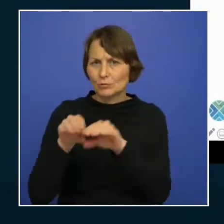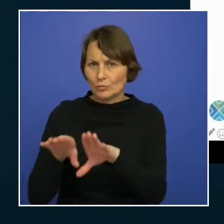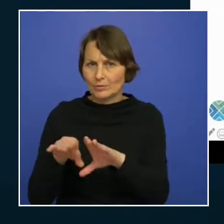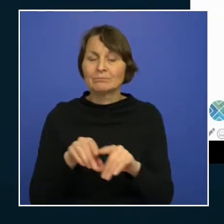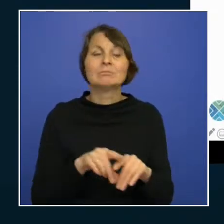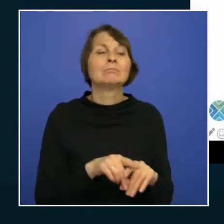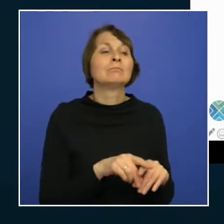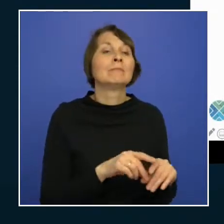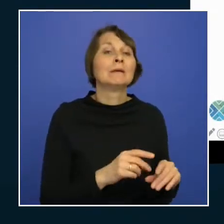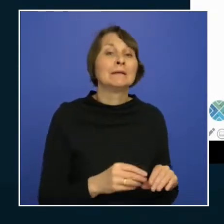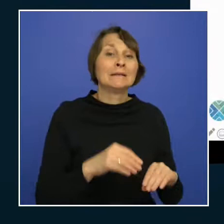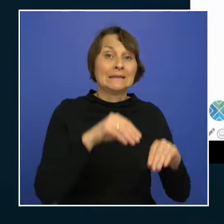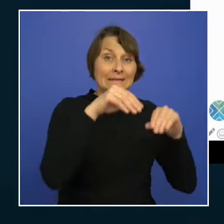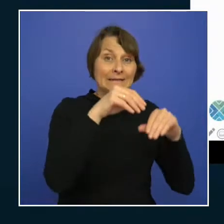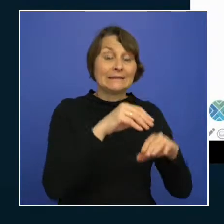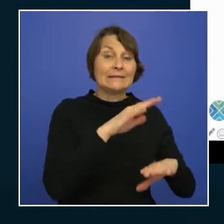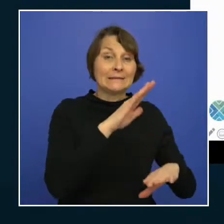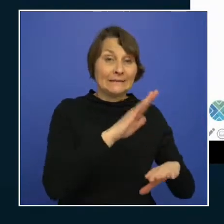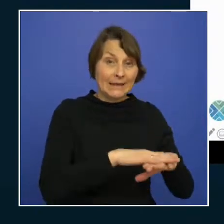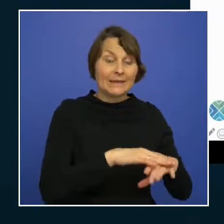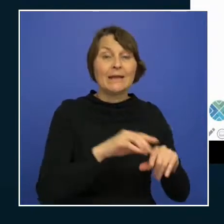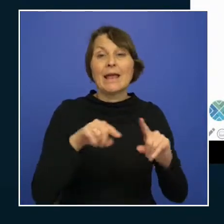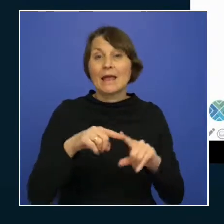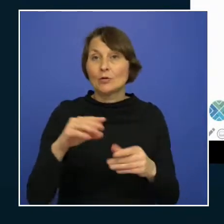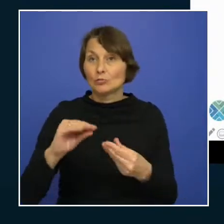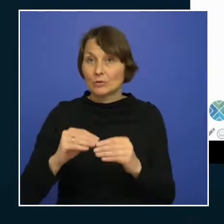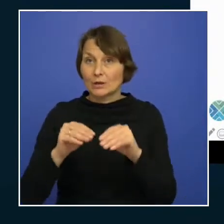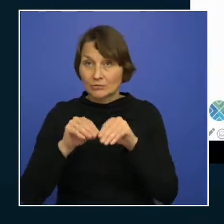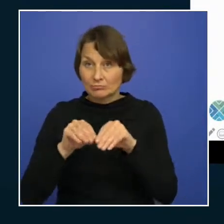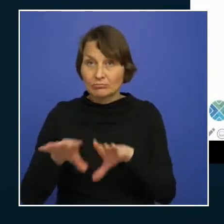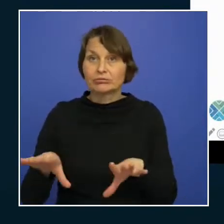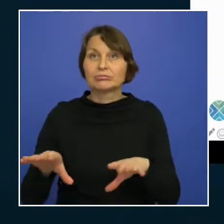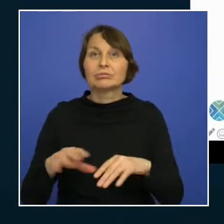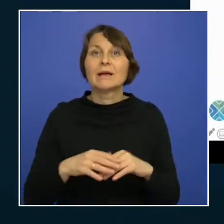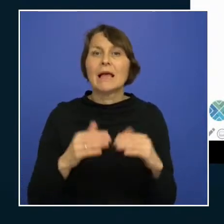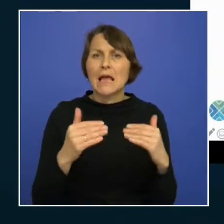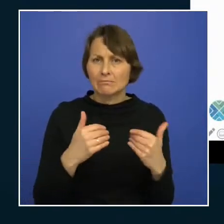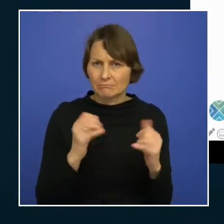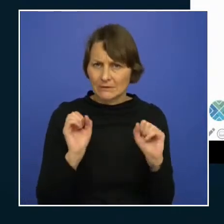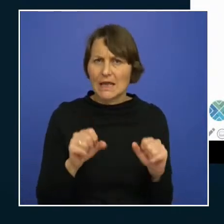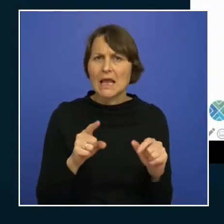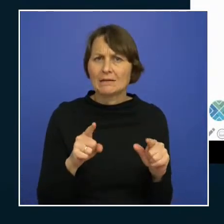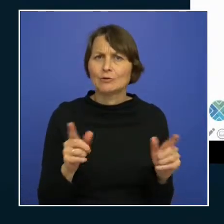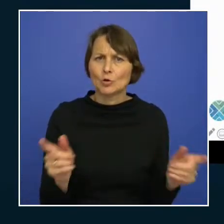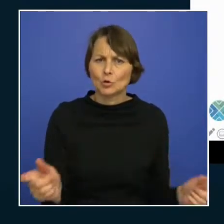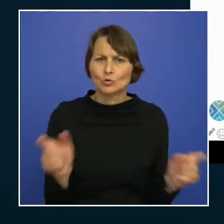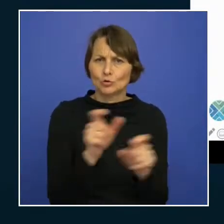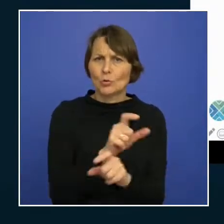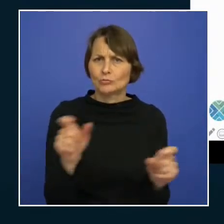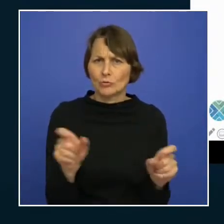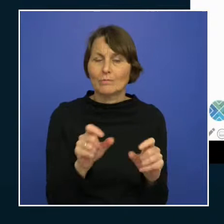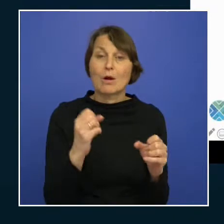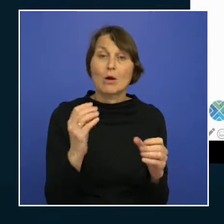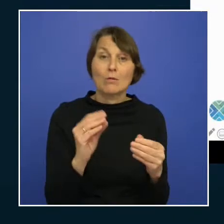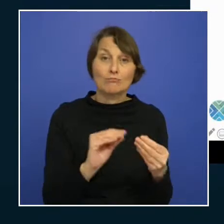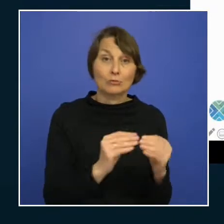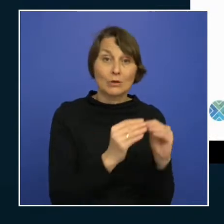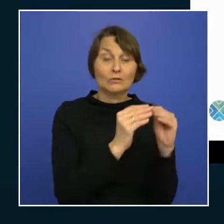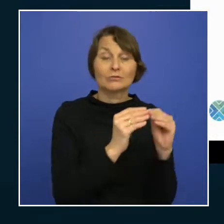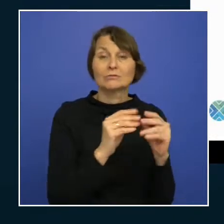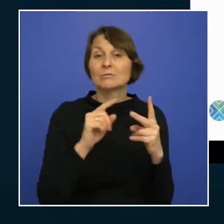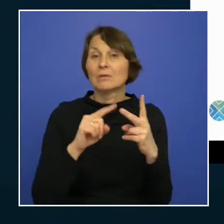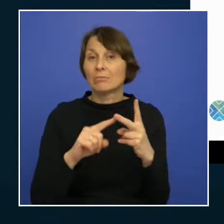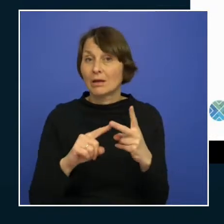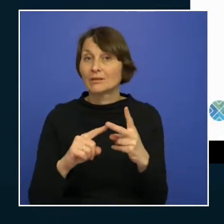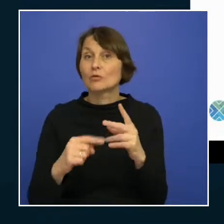production deployment slot, and it allows you to swap your deployment into production and roll